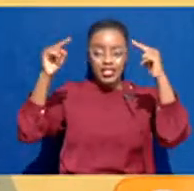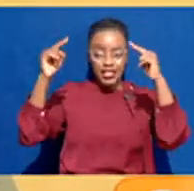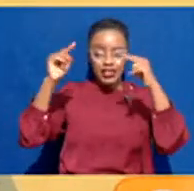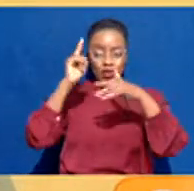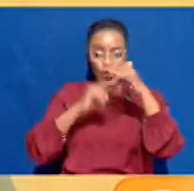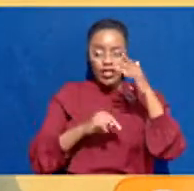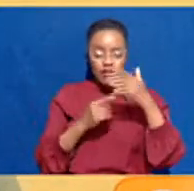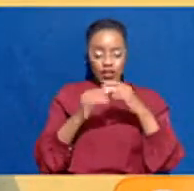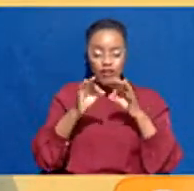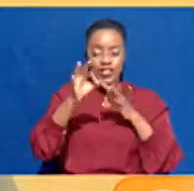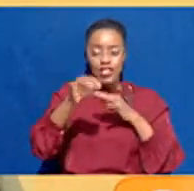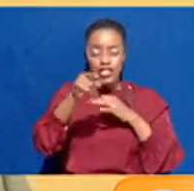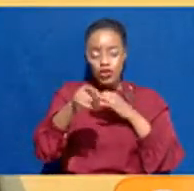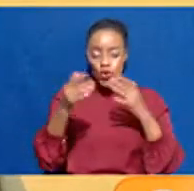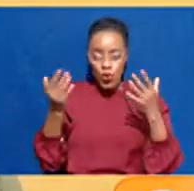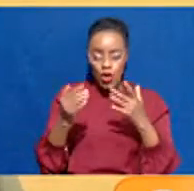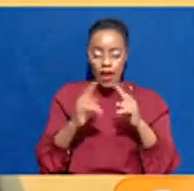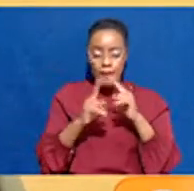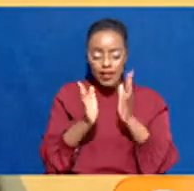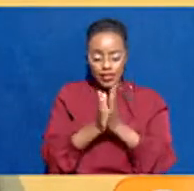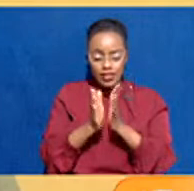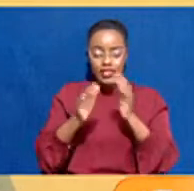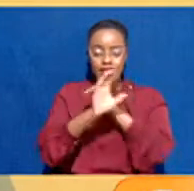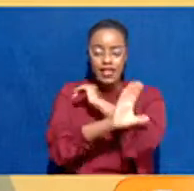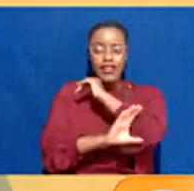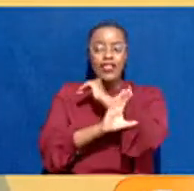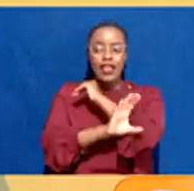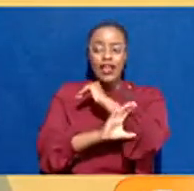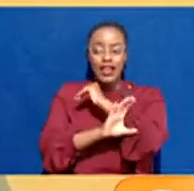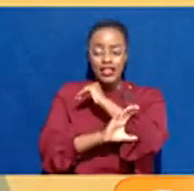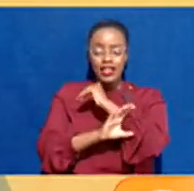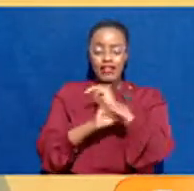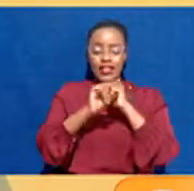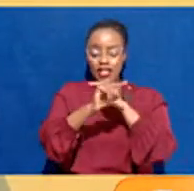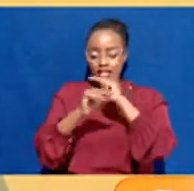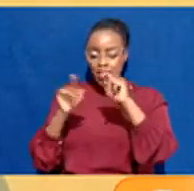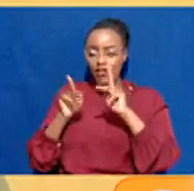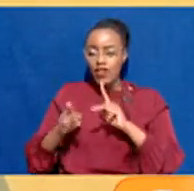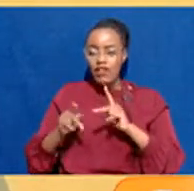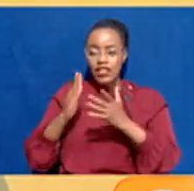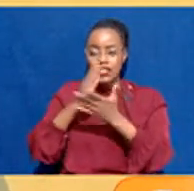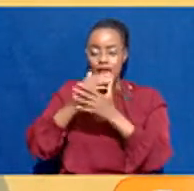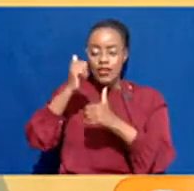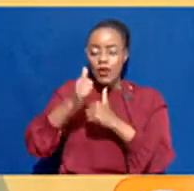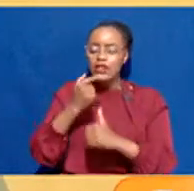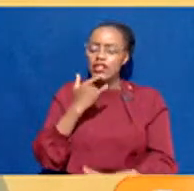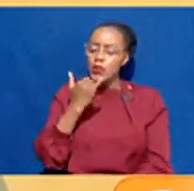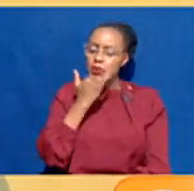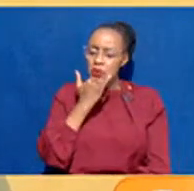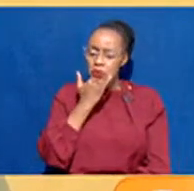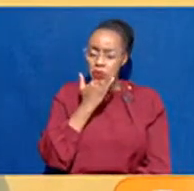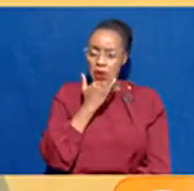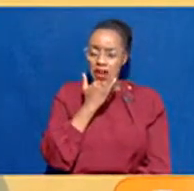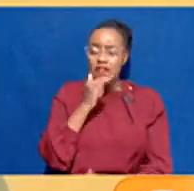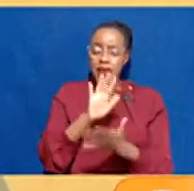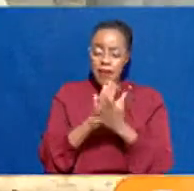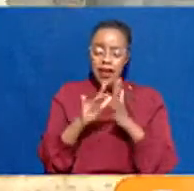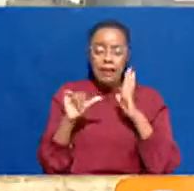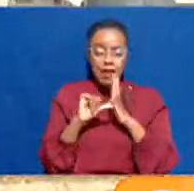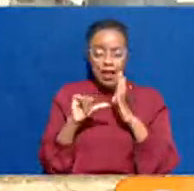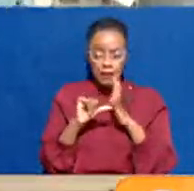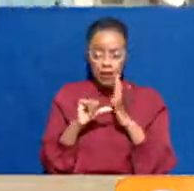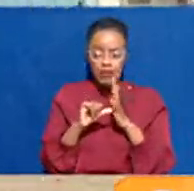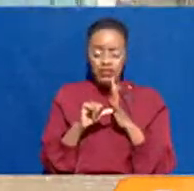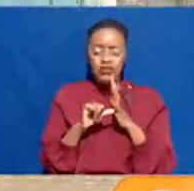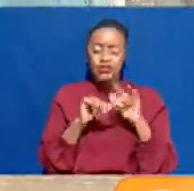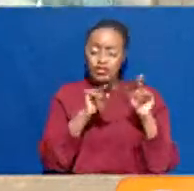will be measured by where you are. But countrywide, extrajudicial killing is something that we all condemn and is becoming a problem.